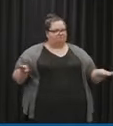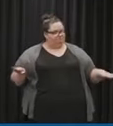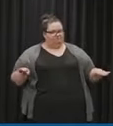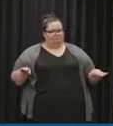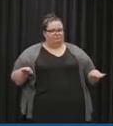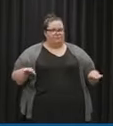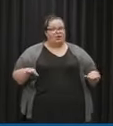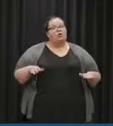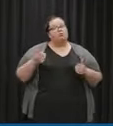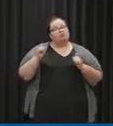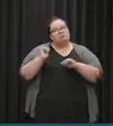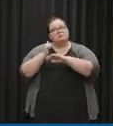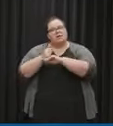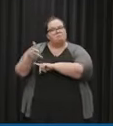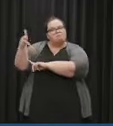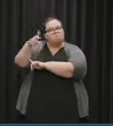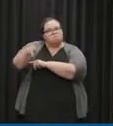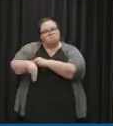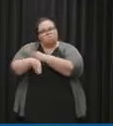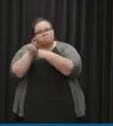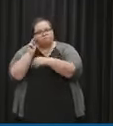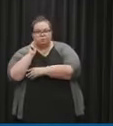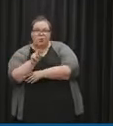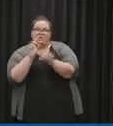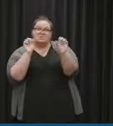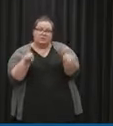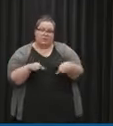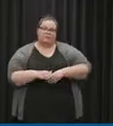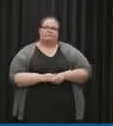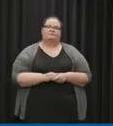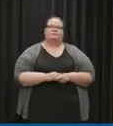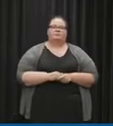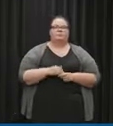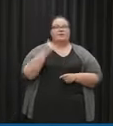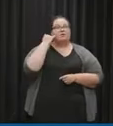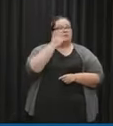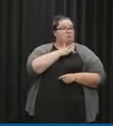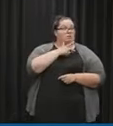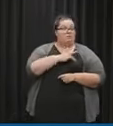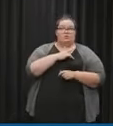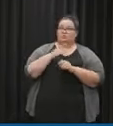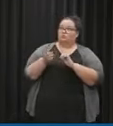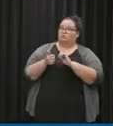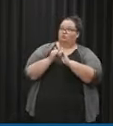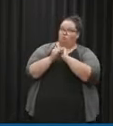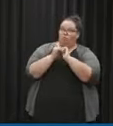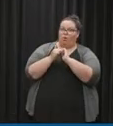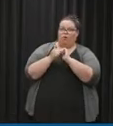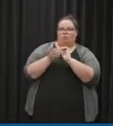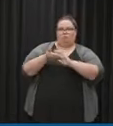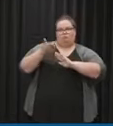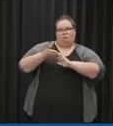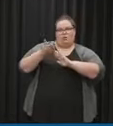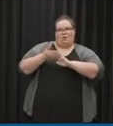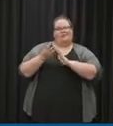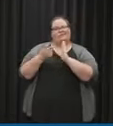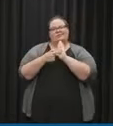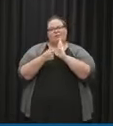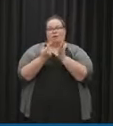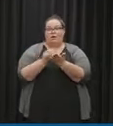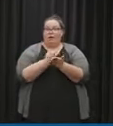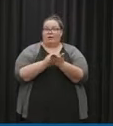possible. In the case where an organized sport has a provincial sport organization governing body, such as Hockey